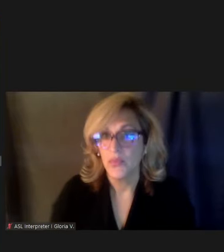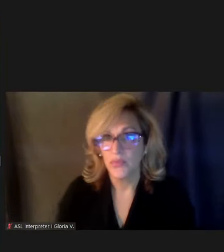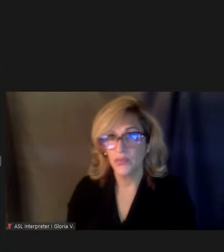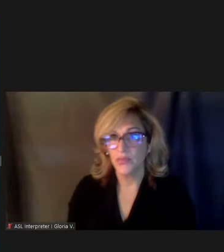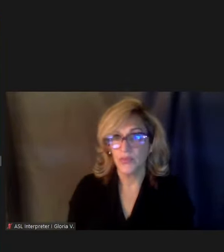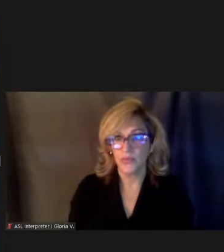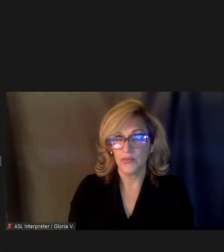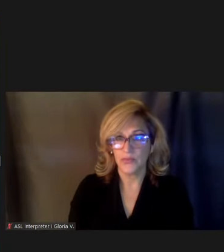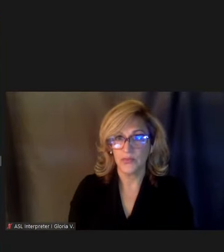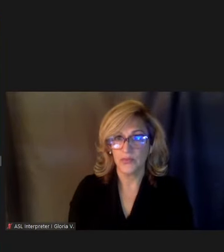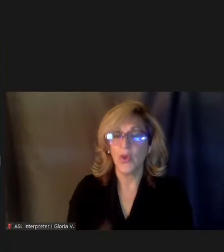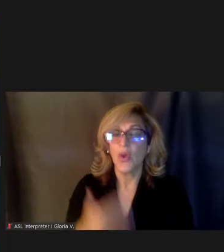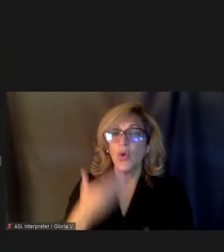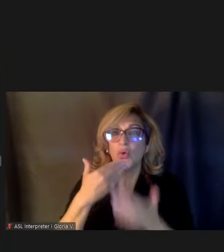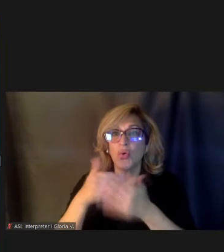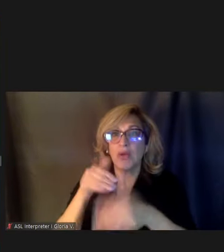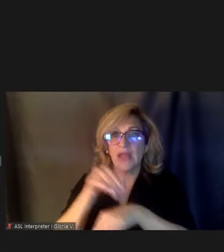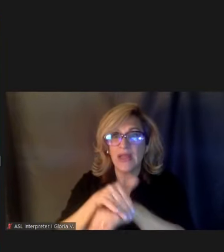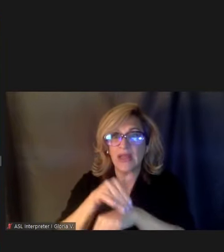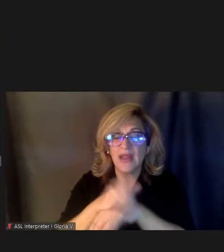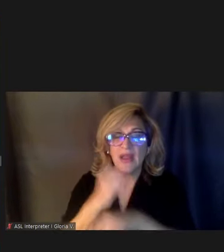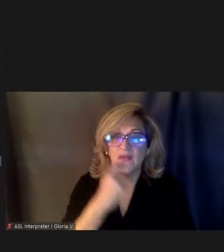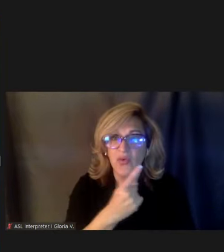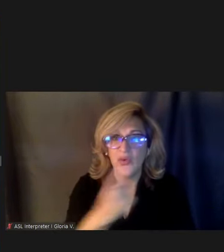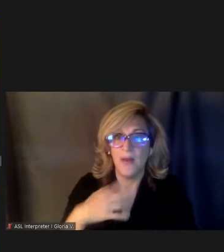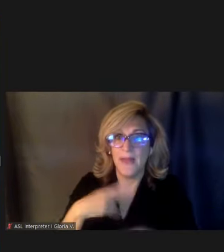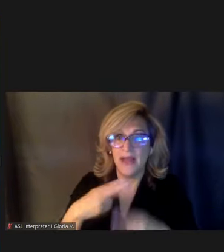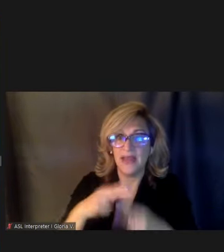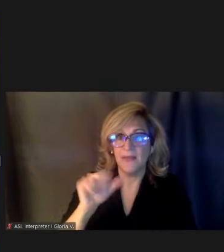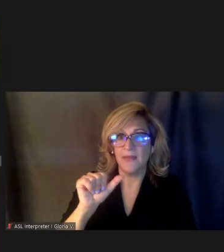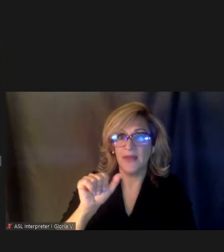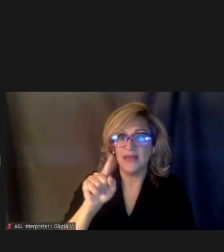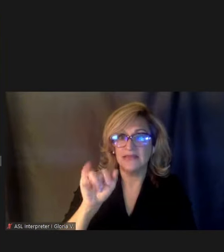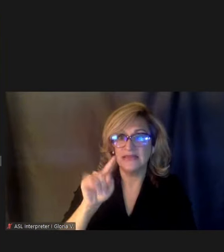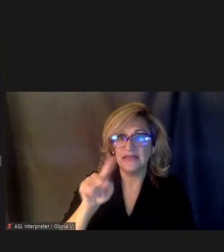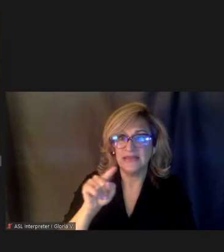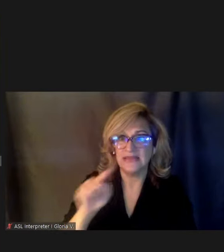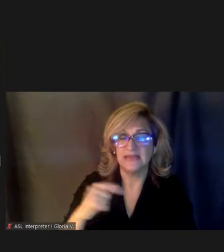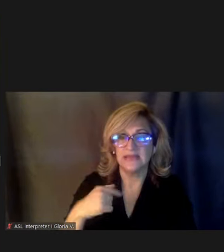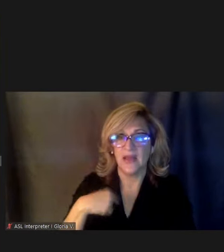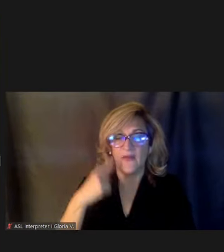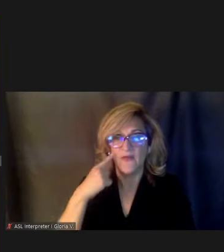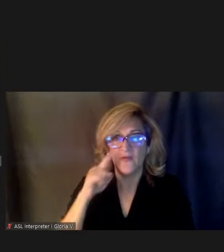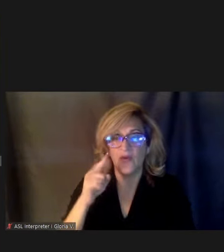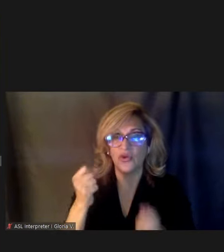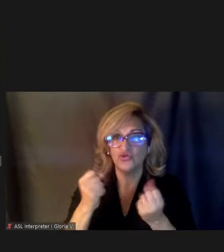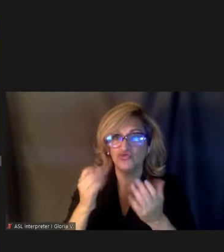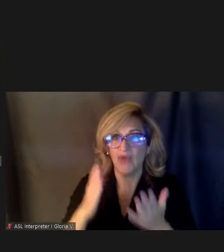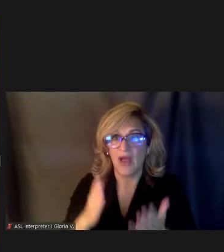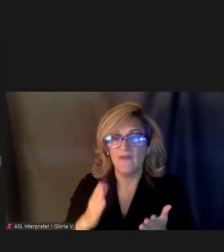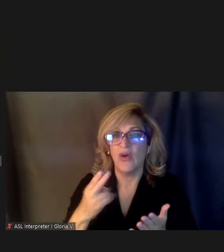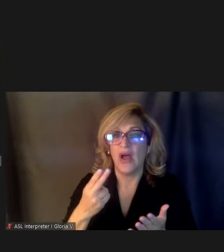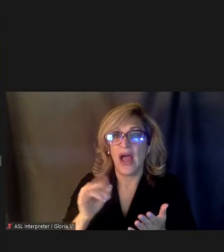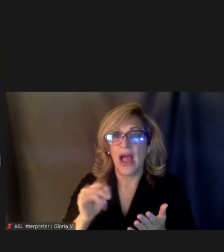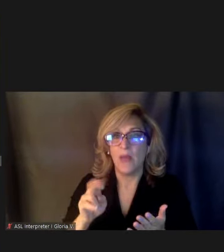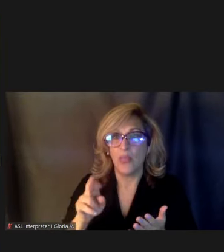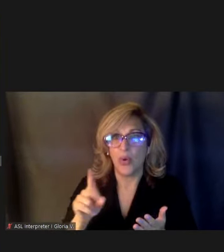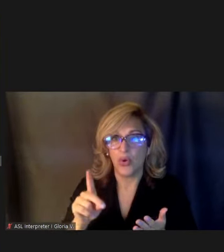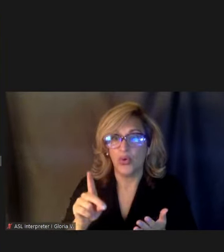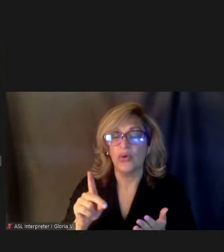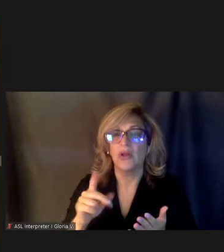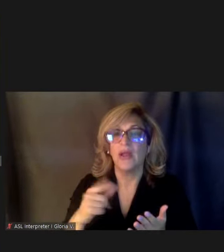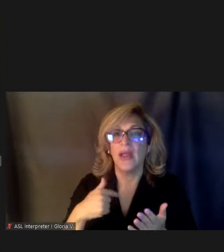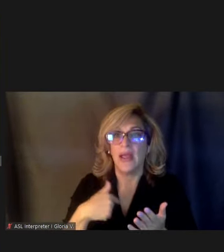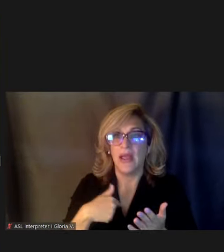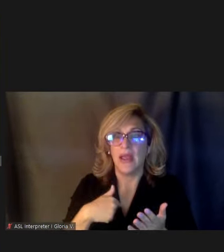Yep. Good evening, everyone. My name is Aziz. I'm a for-hire vehicle driver and the organizing director of the Independent Drivers